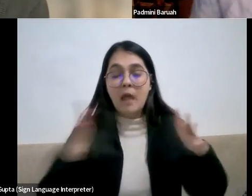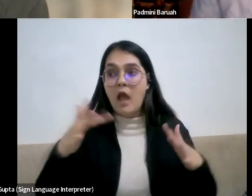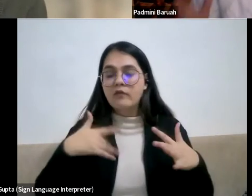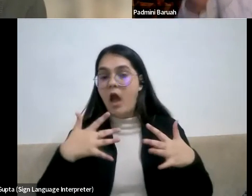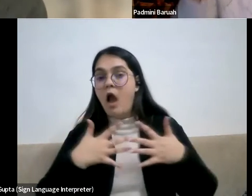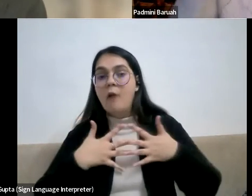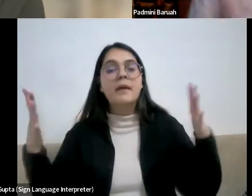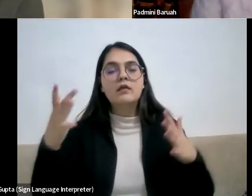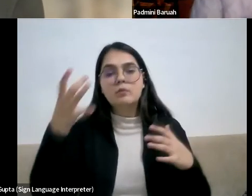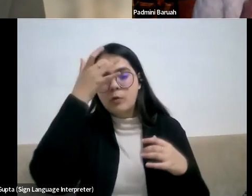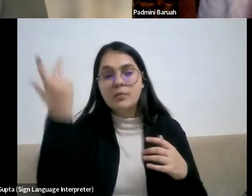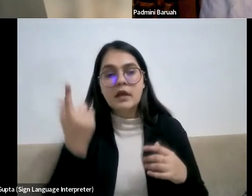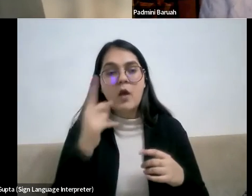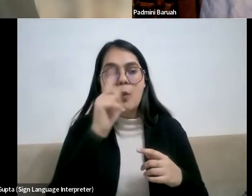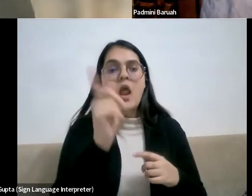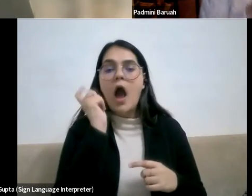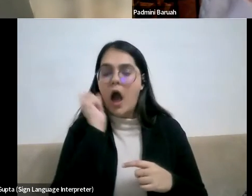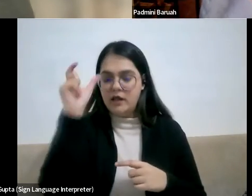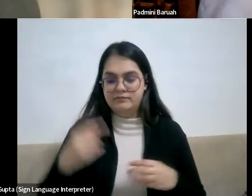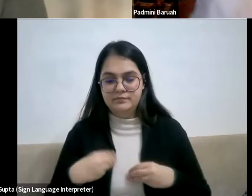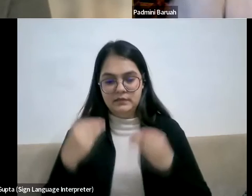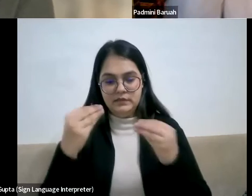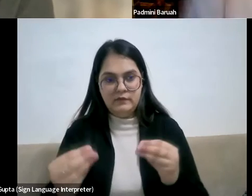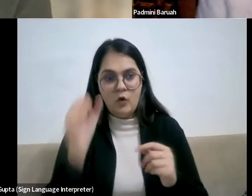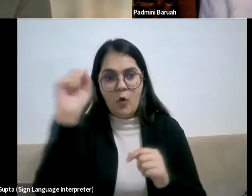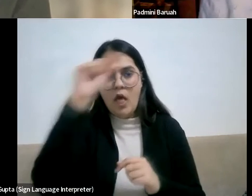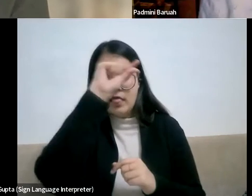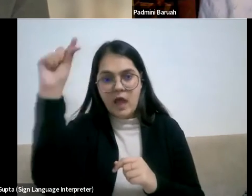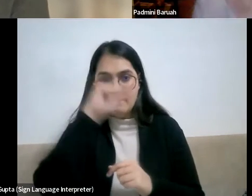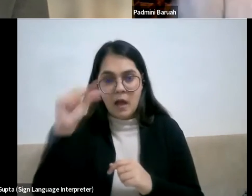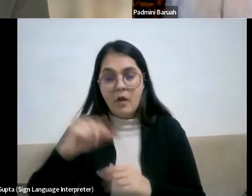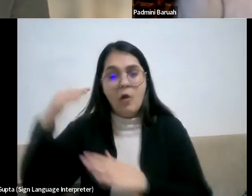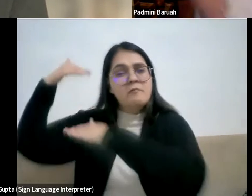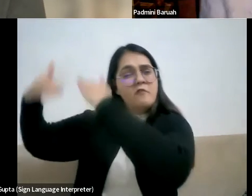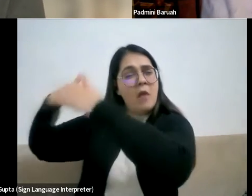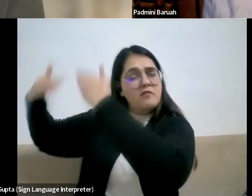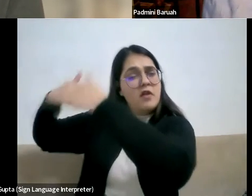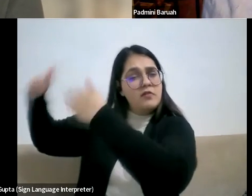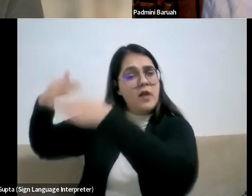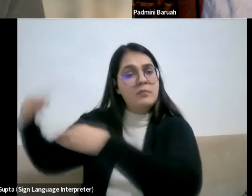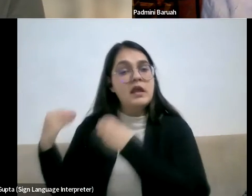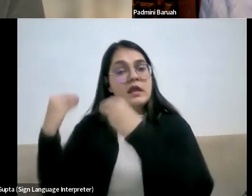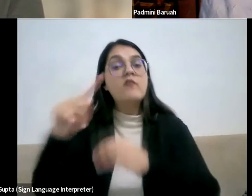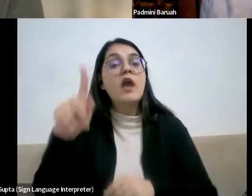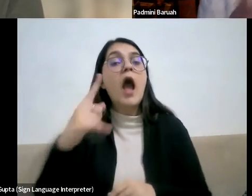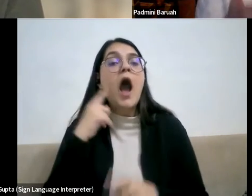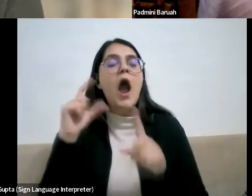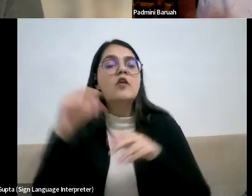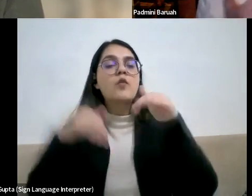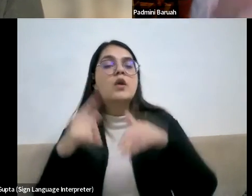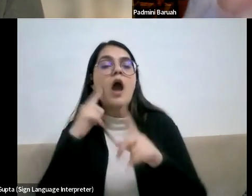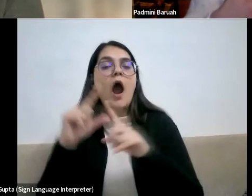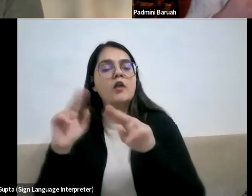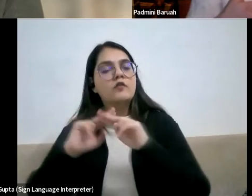one person provided the names of their entire ancestry in the voter lists. So usually